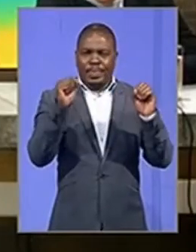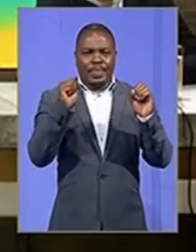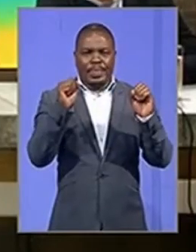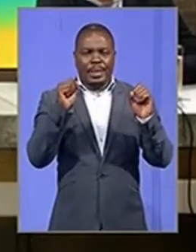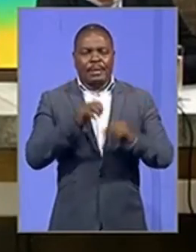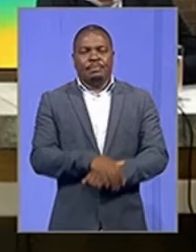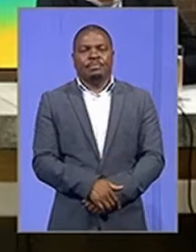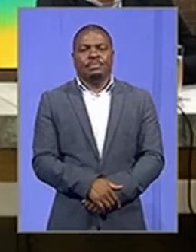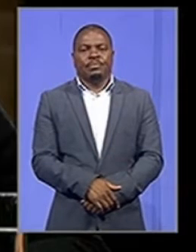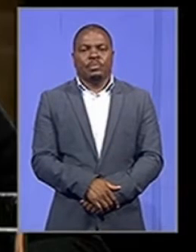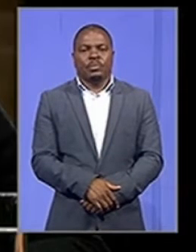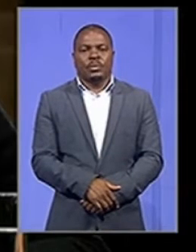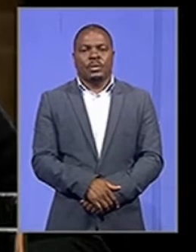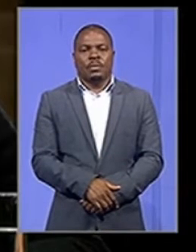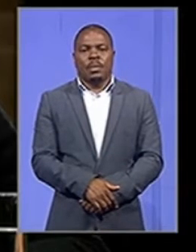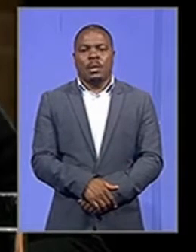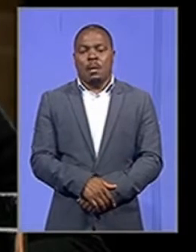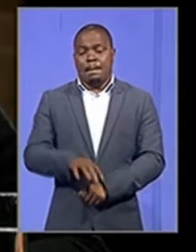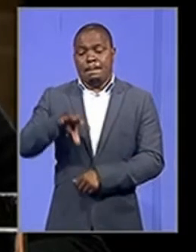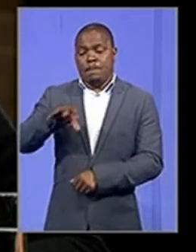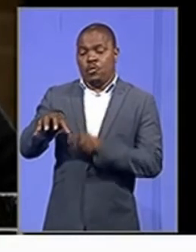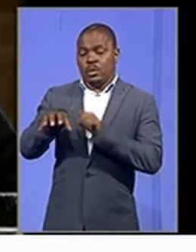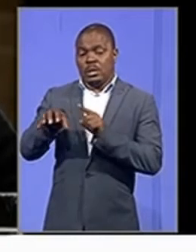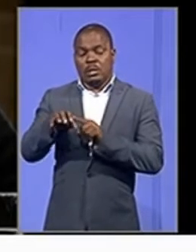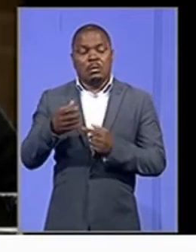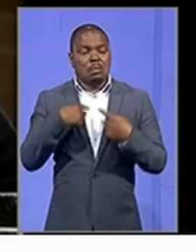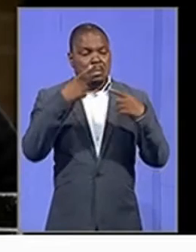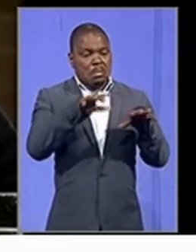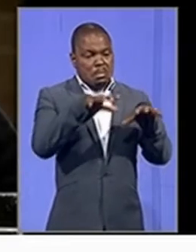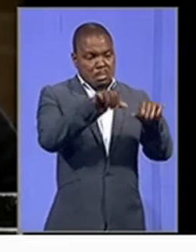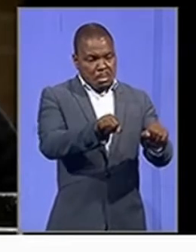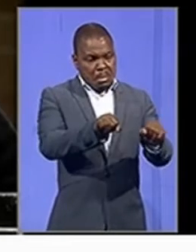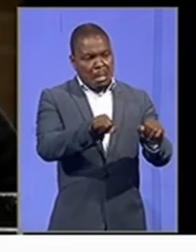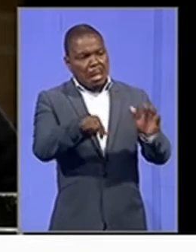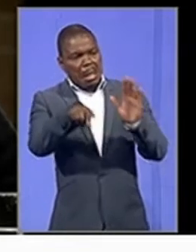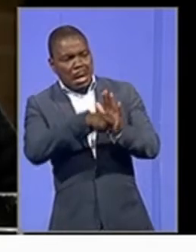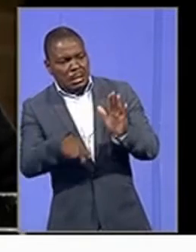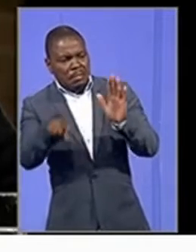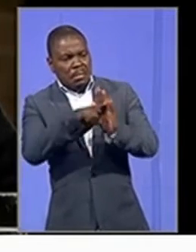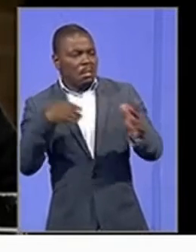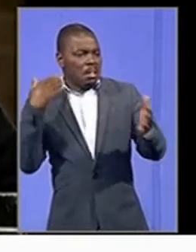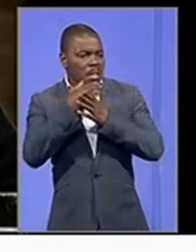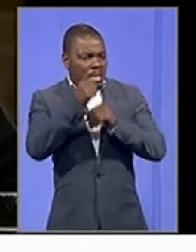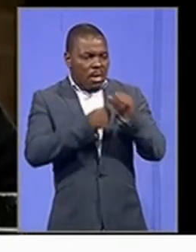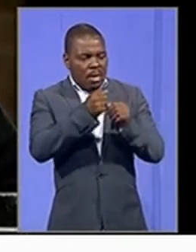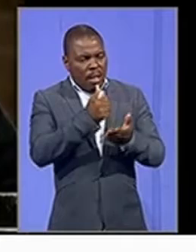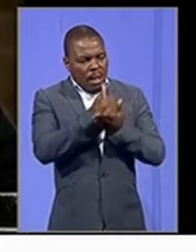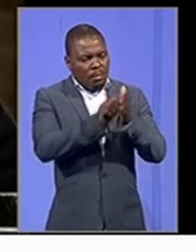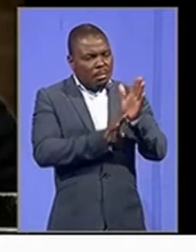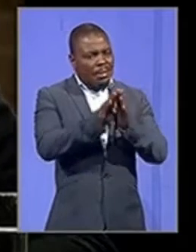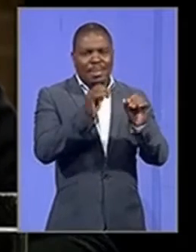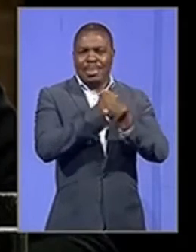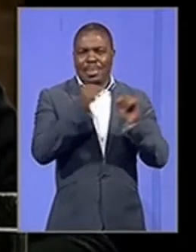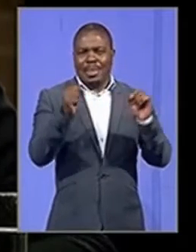ya tsona. The inability of the province to reverse the trend of negative outcomes over the years points to a culture that is